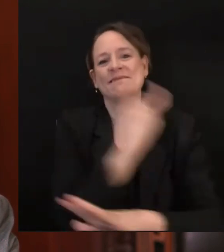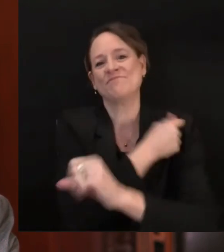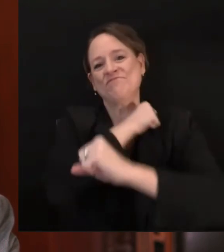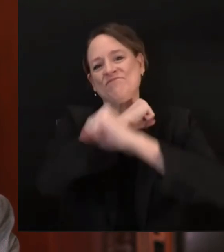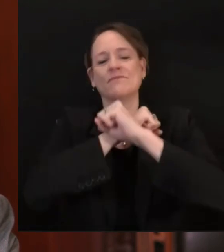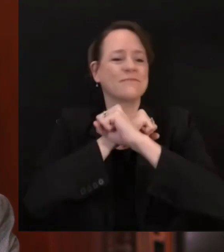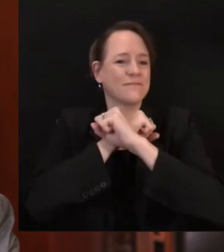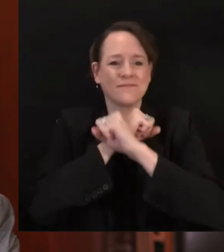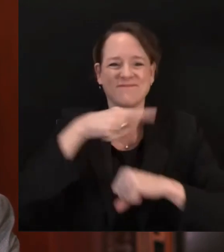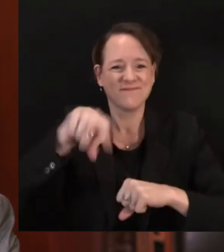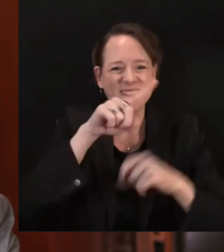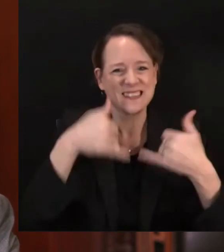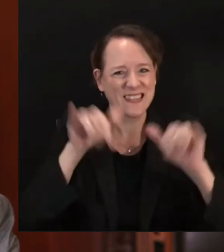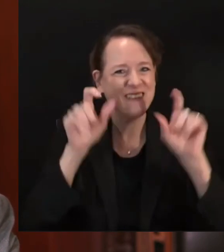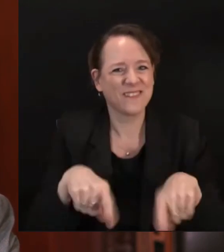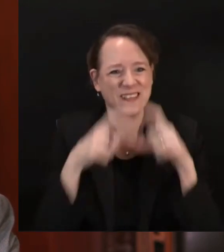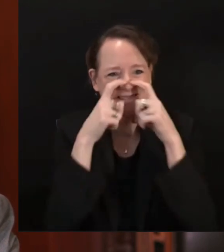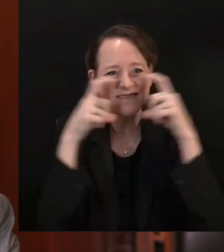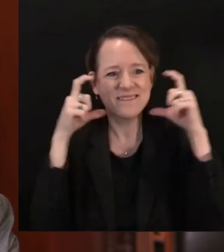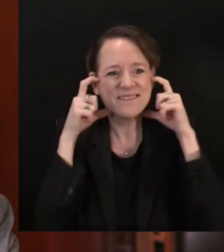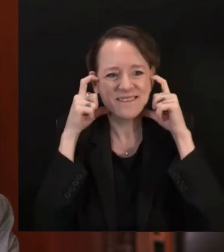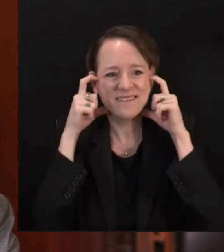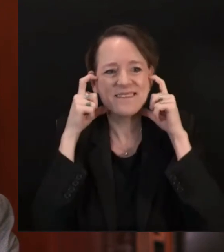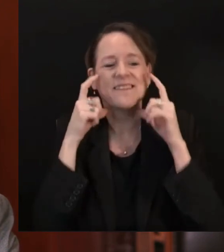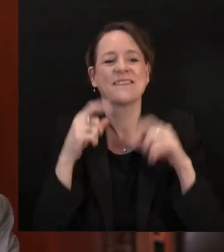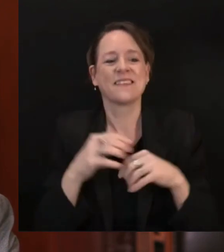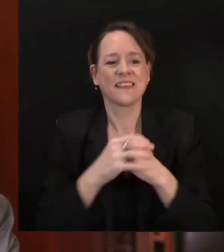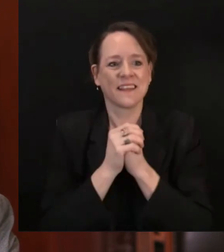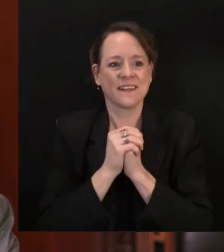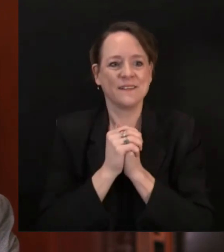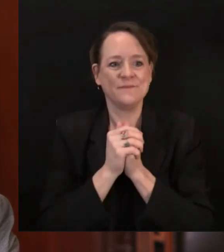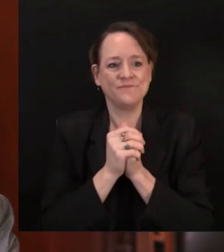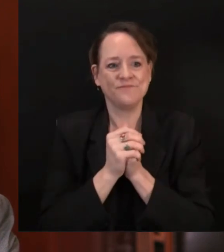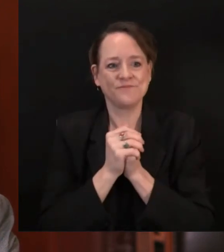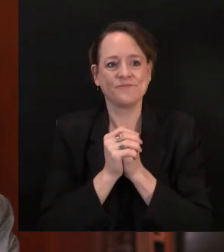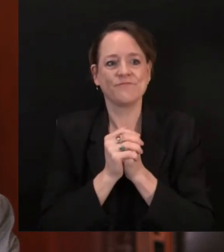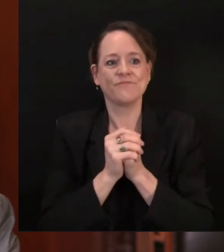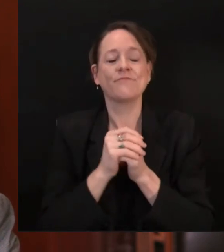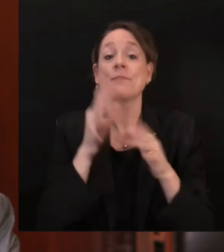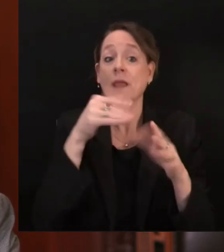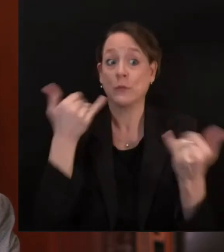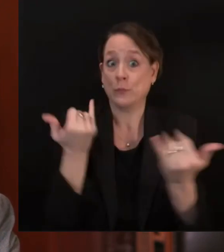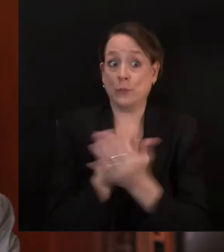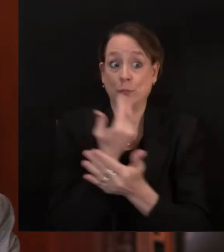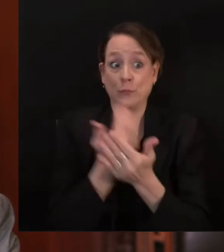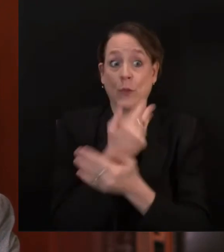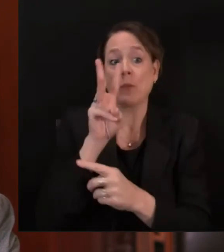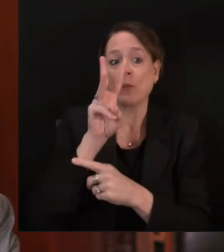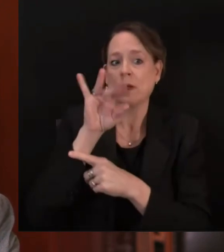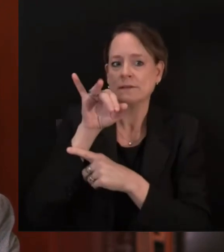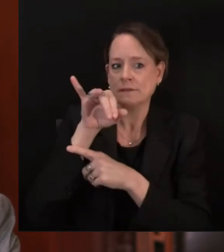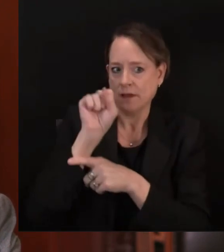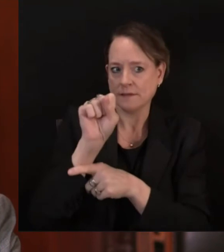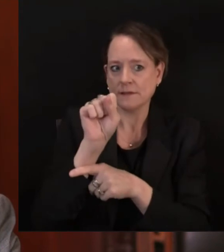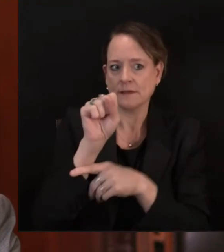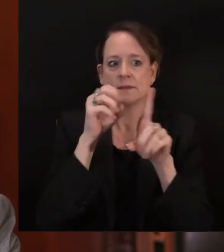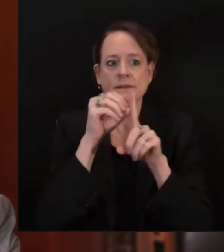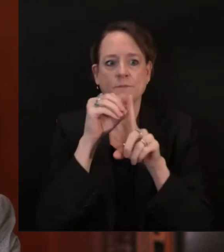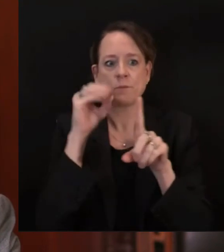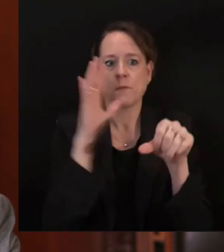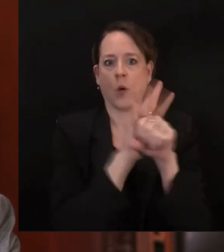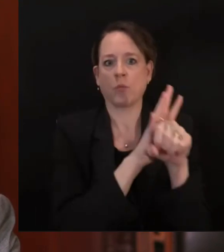are launching the Wisconsin WI Exposure Notification app. This app is another resource